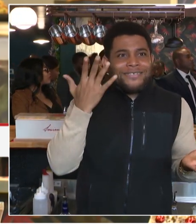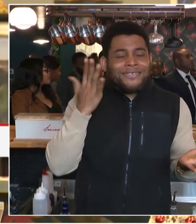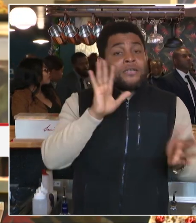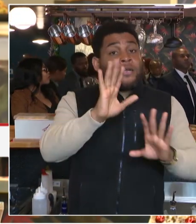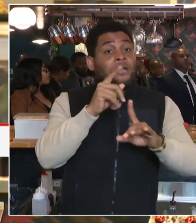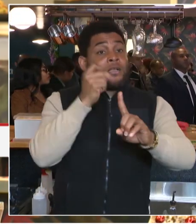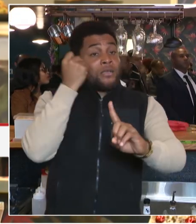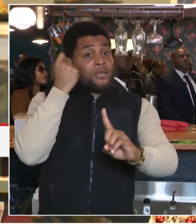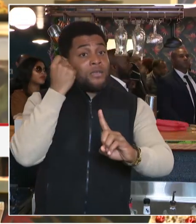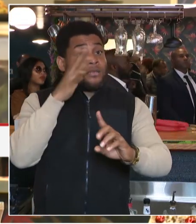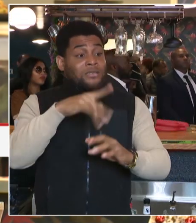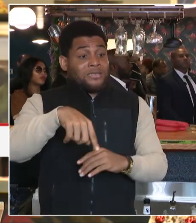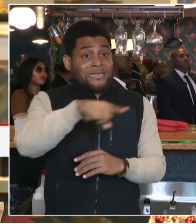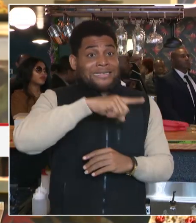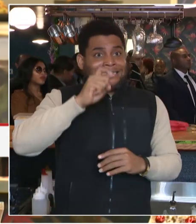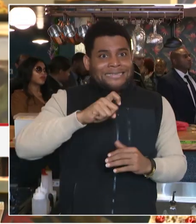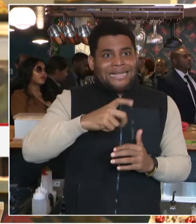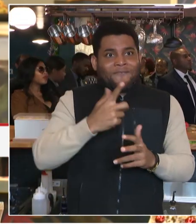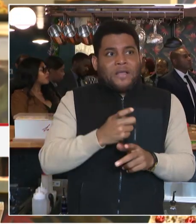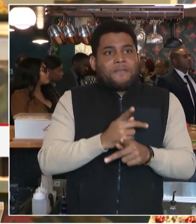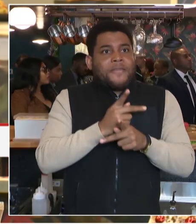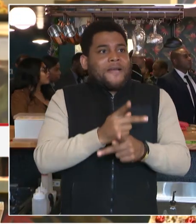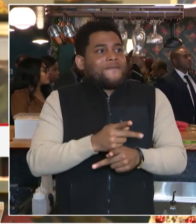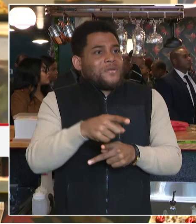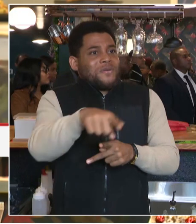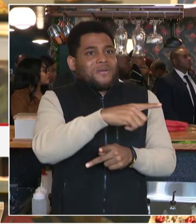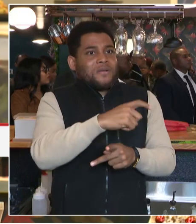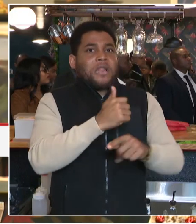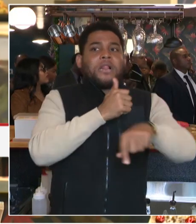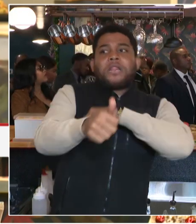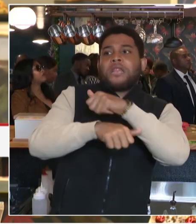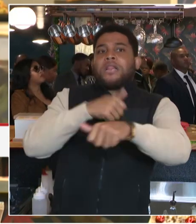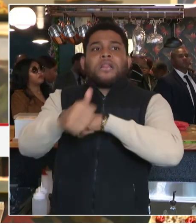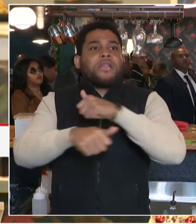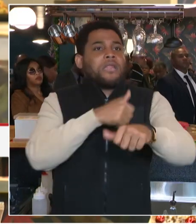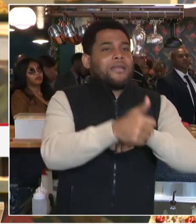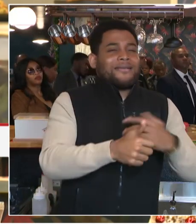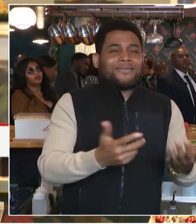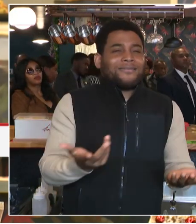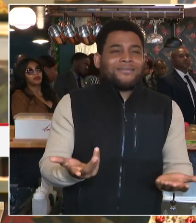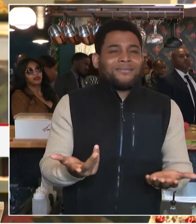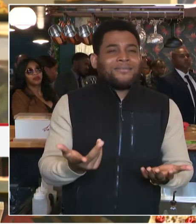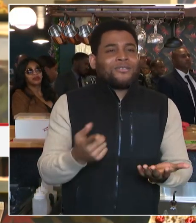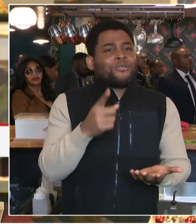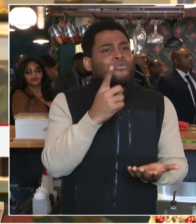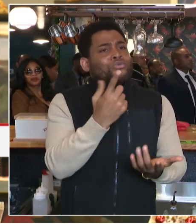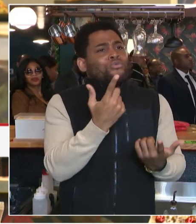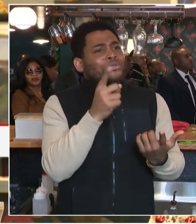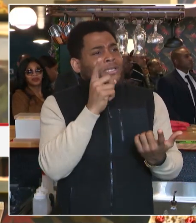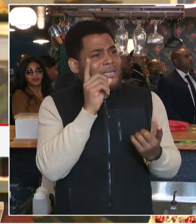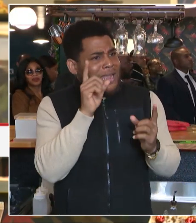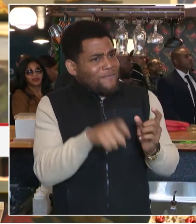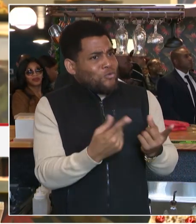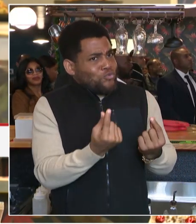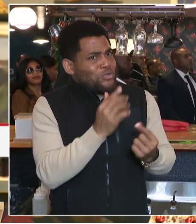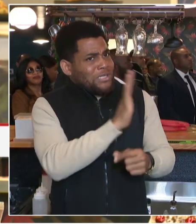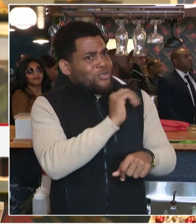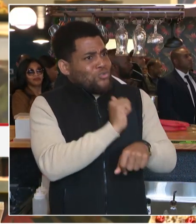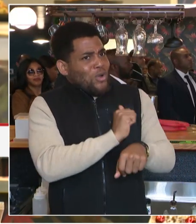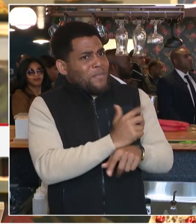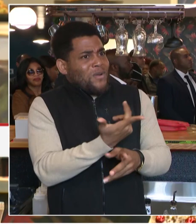in accusing people who are doing their job and making tough decisions of anything that is not